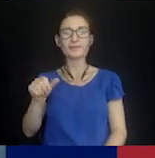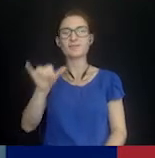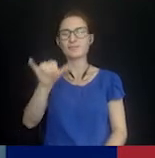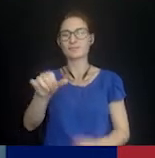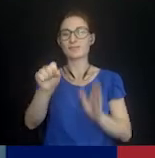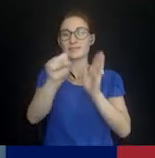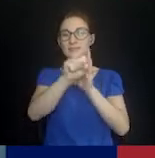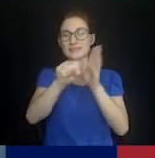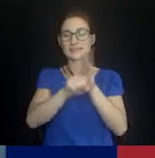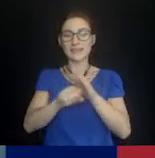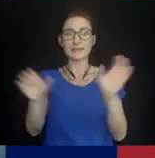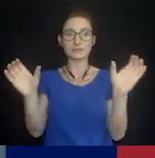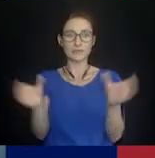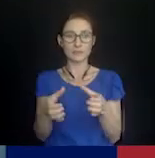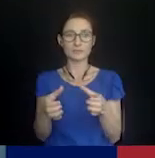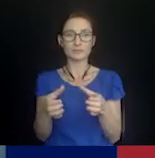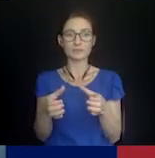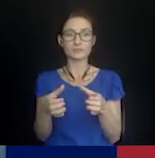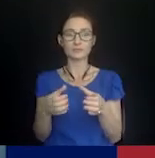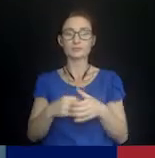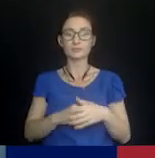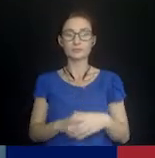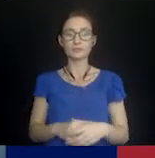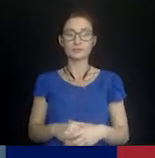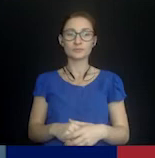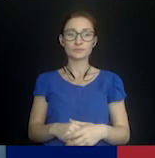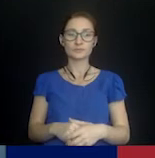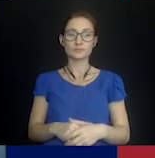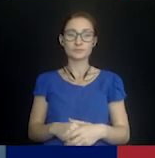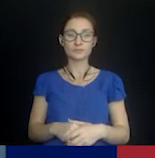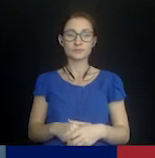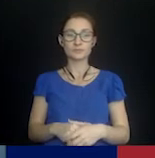is a state chapter